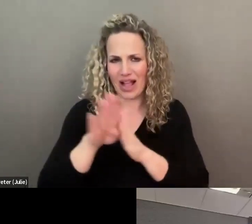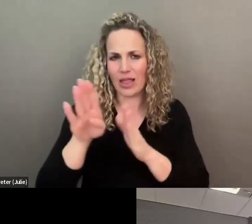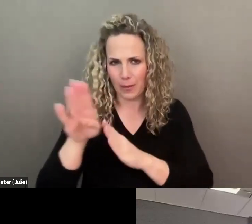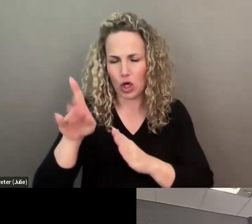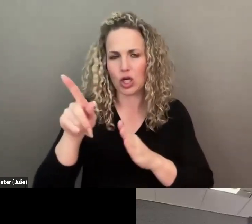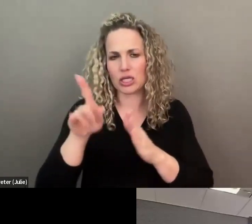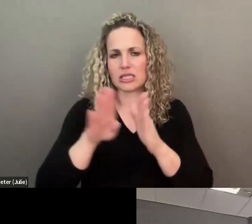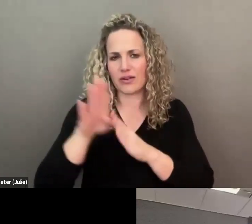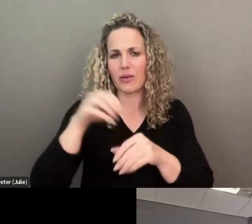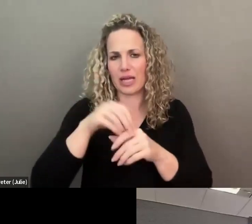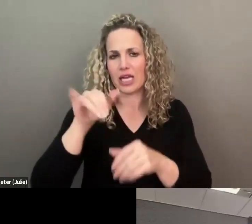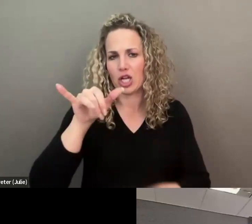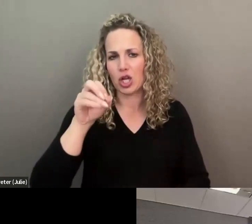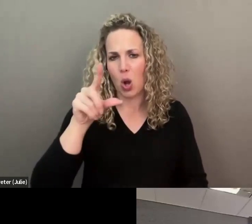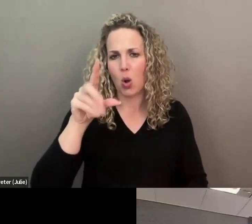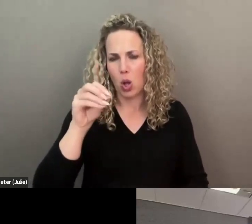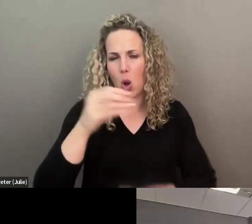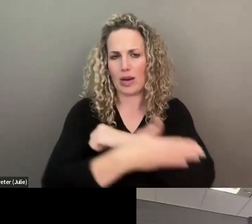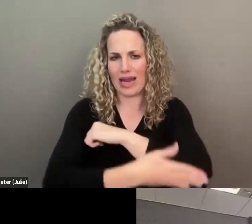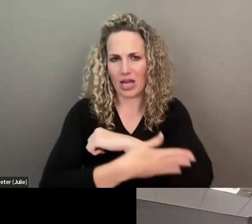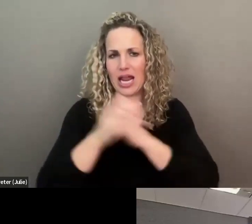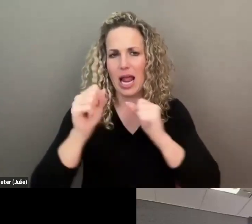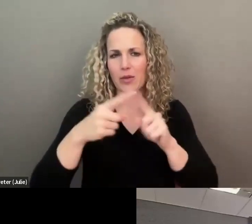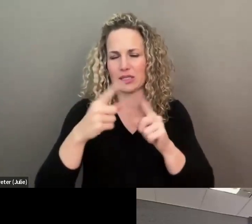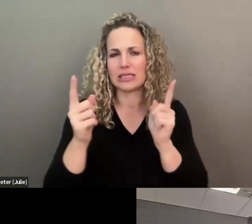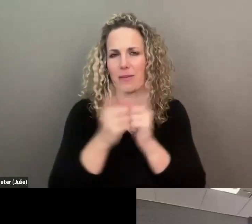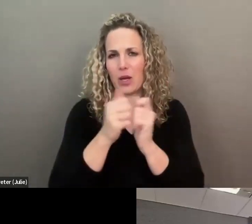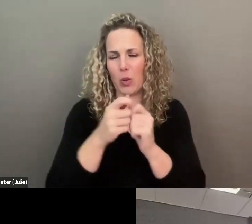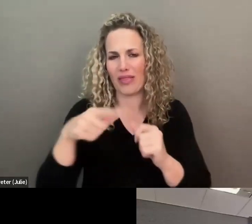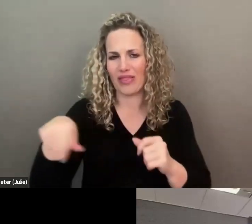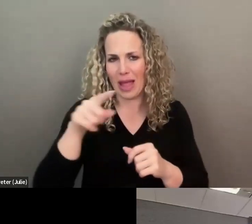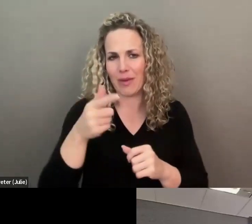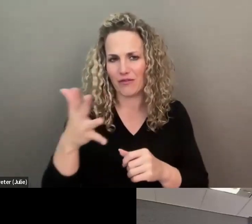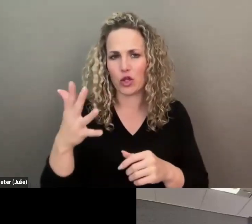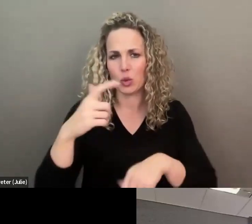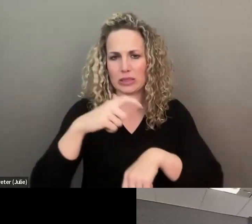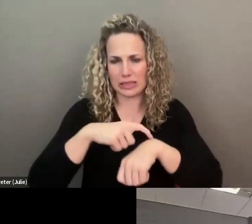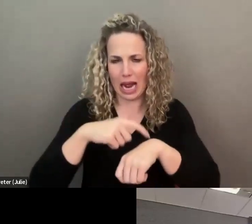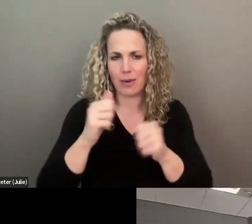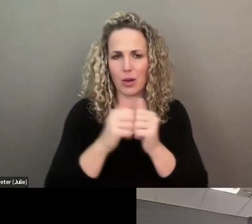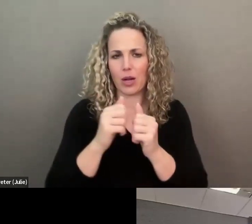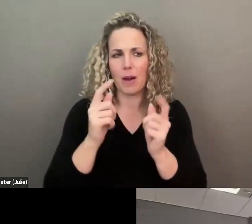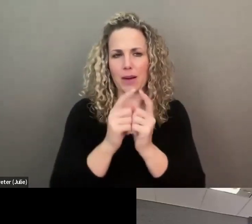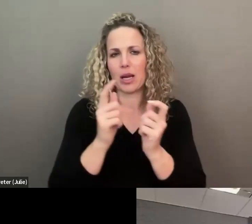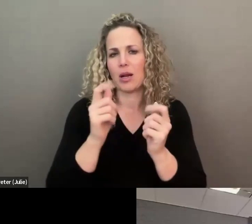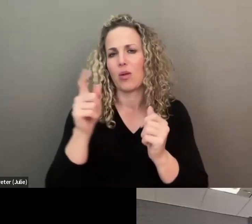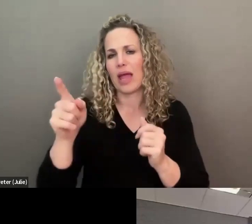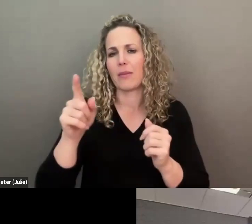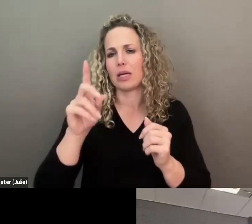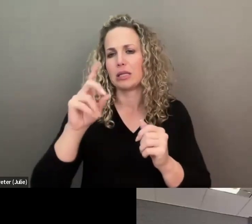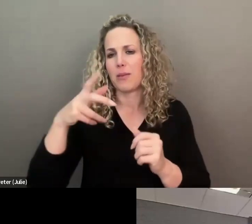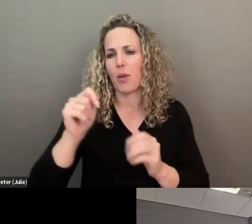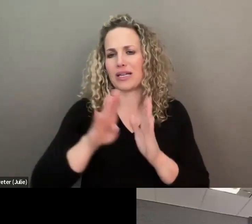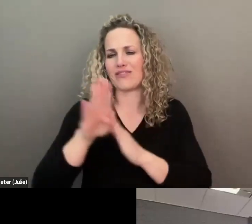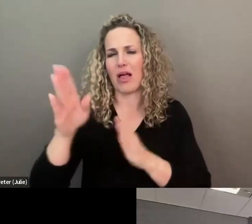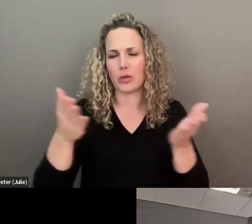developing in Yolo County. And we were able to meet with them a couple times and meet with them with the Department of Developmental Services. And